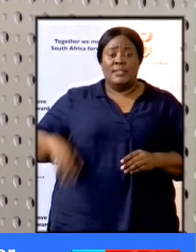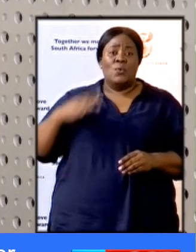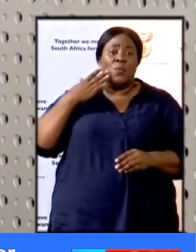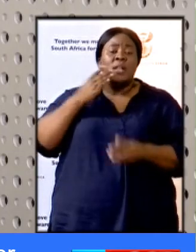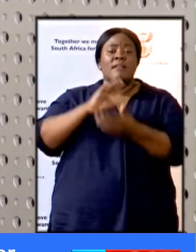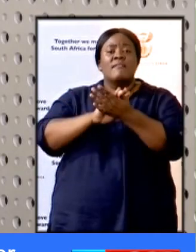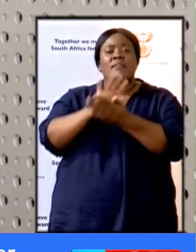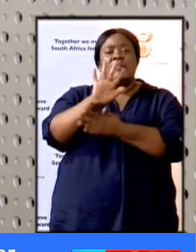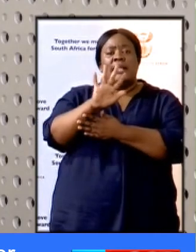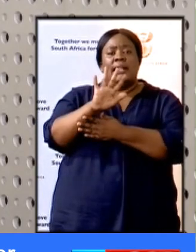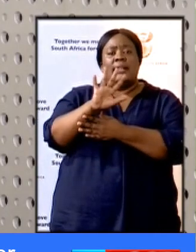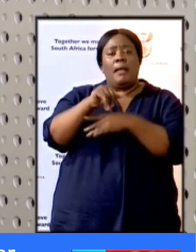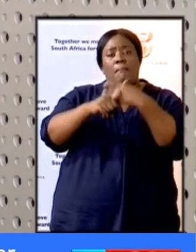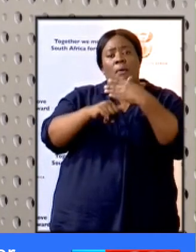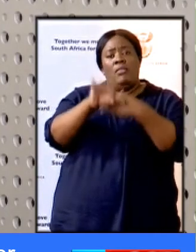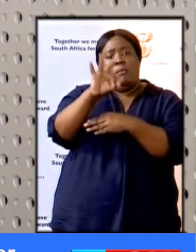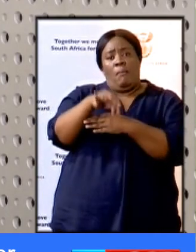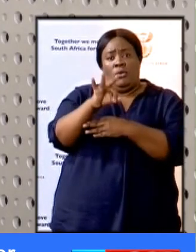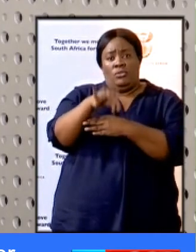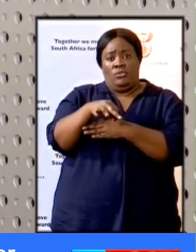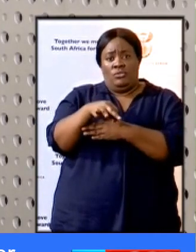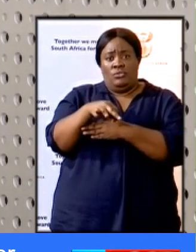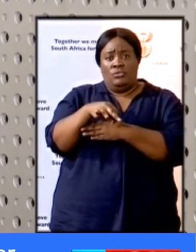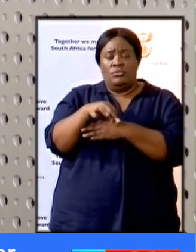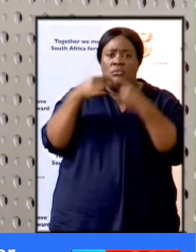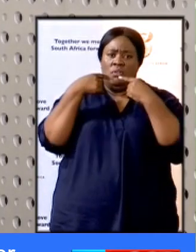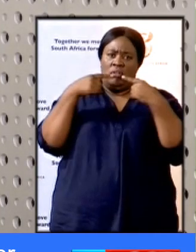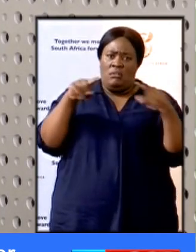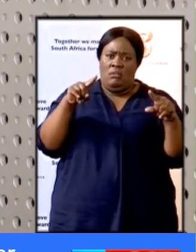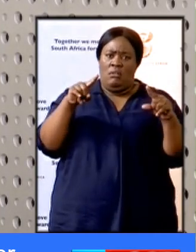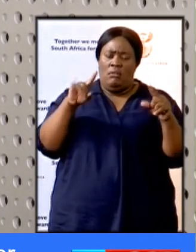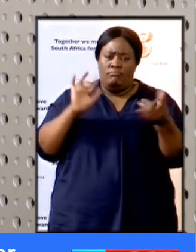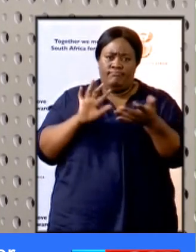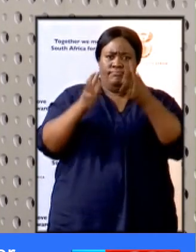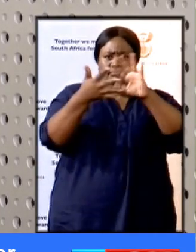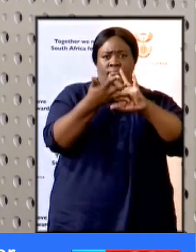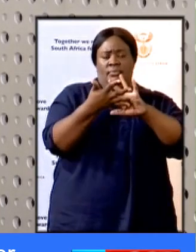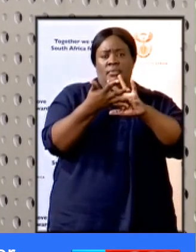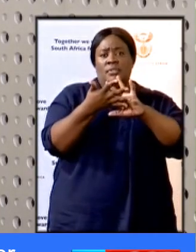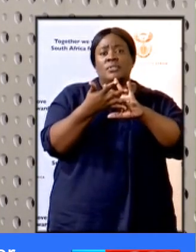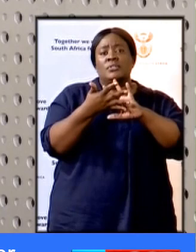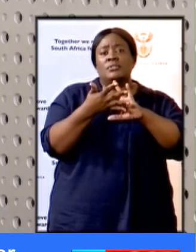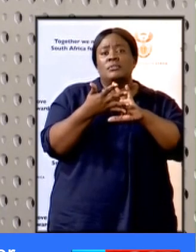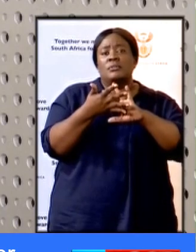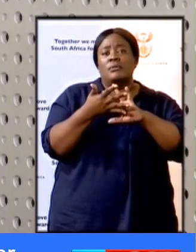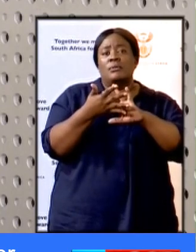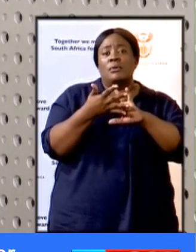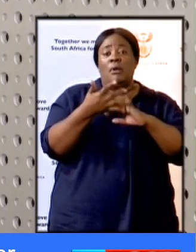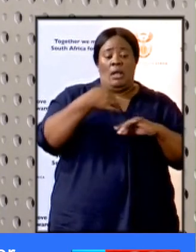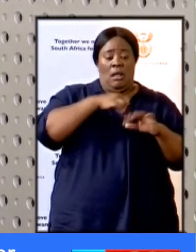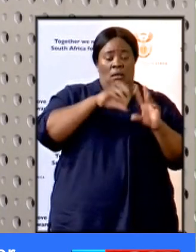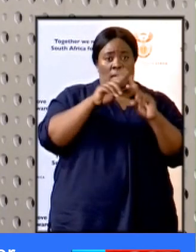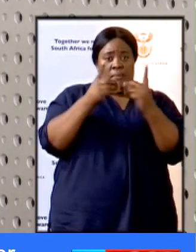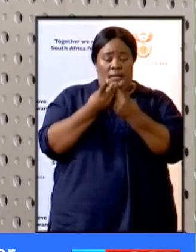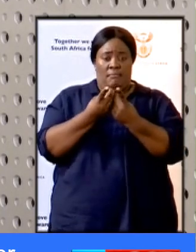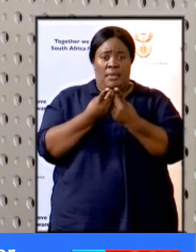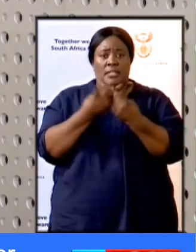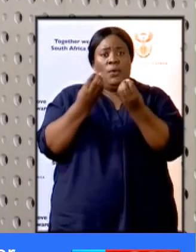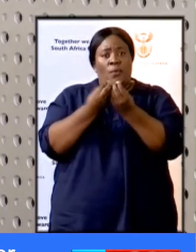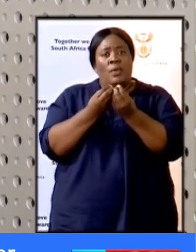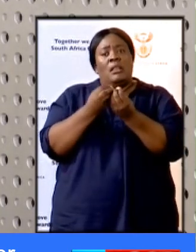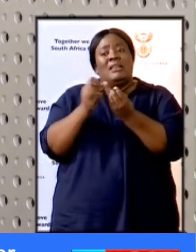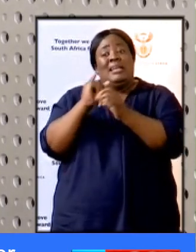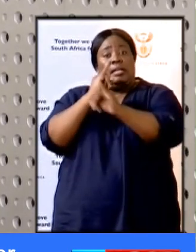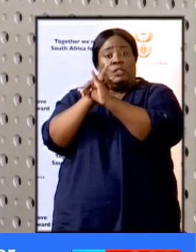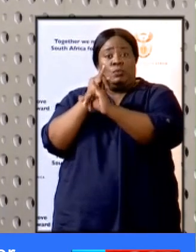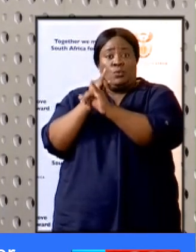March, the Ministry of Higher Education, Science and Innovation, in conjunction with